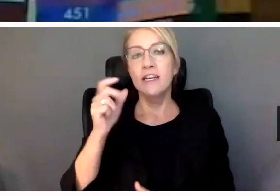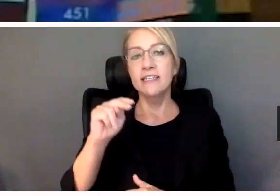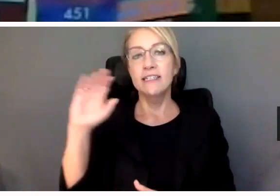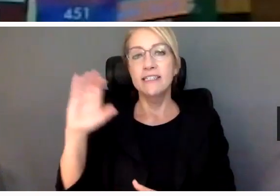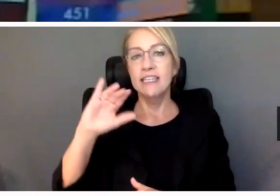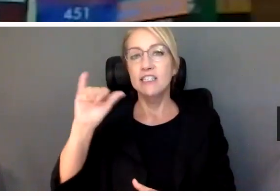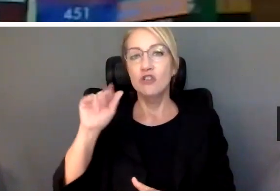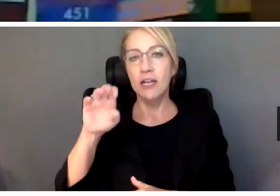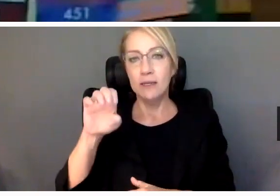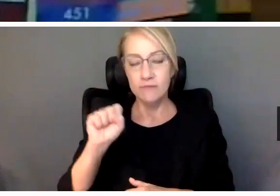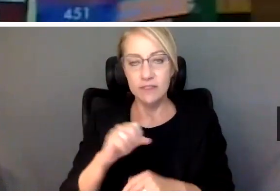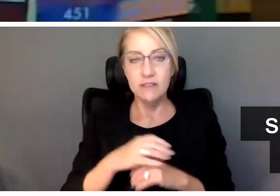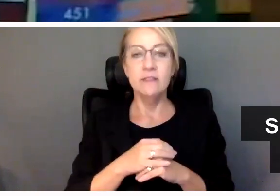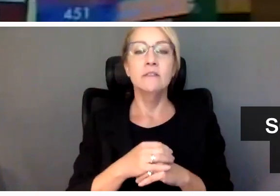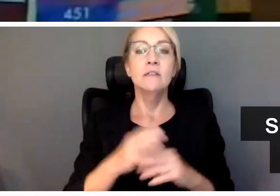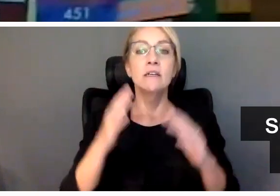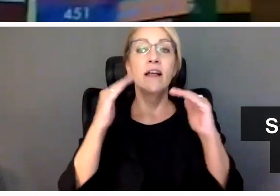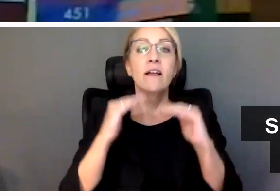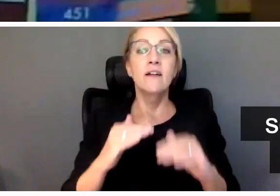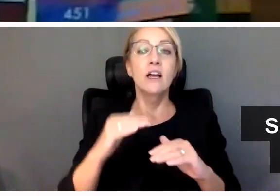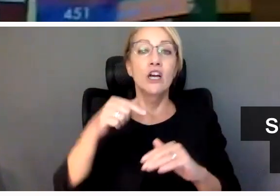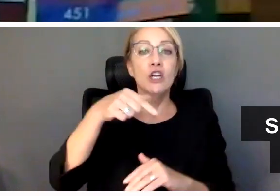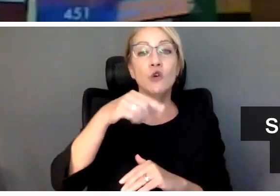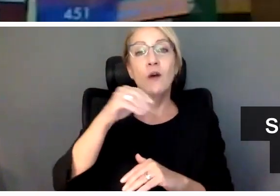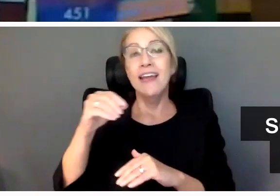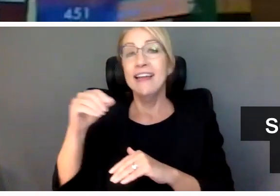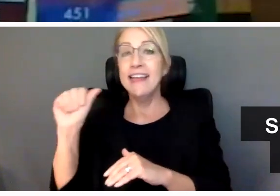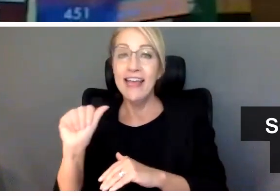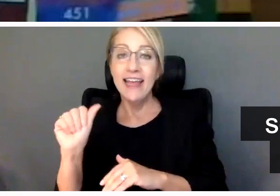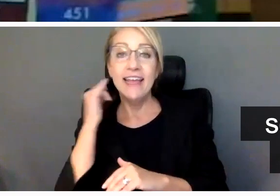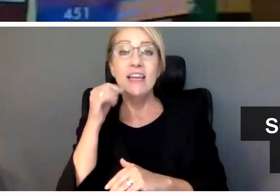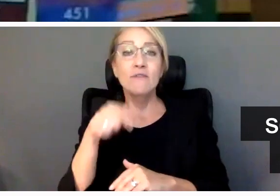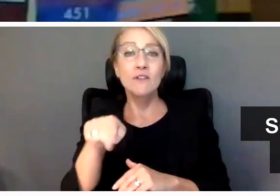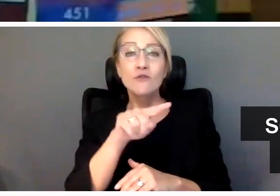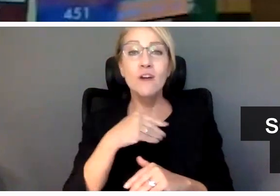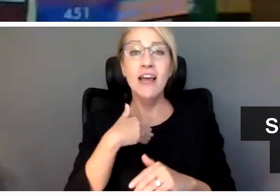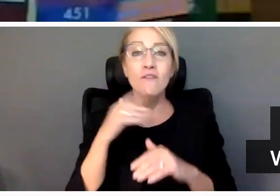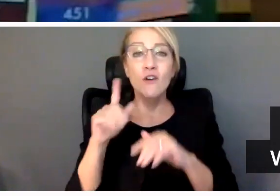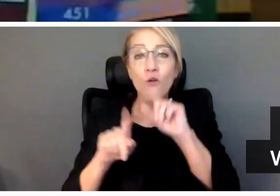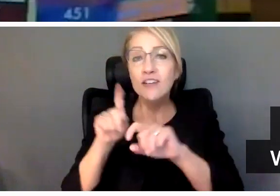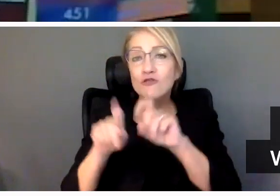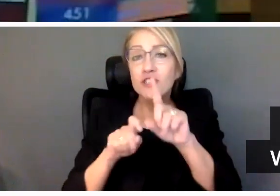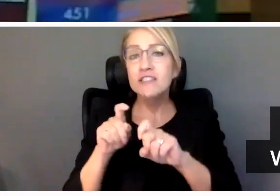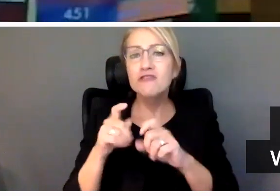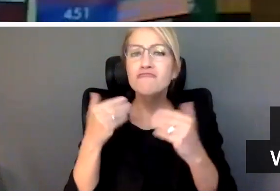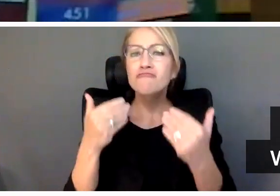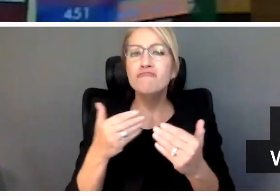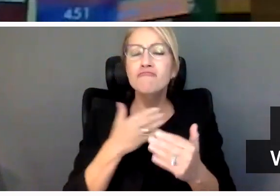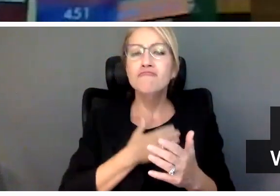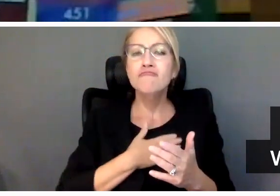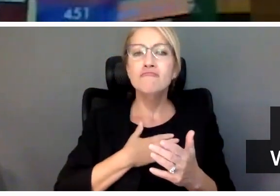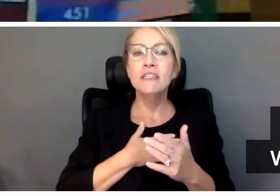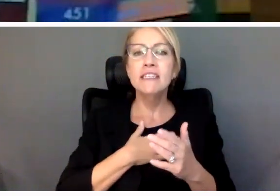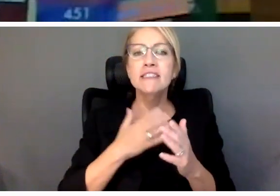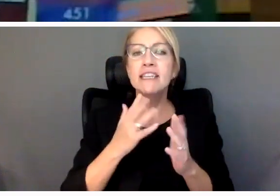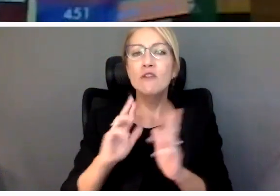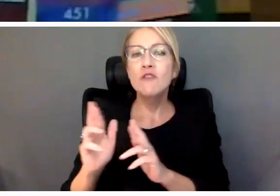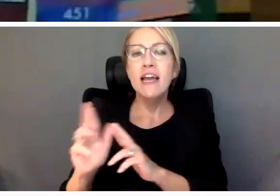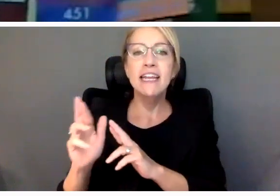have an opportunity for Q&A. So if you have questions and stuff like that, just please get ready as we go through the